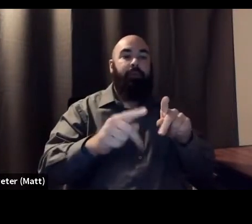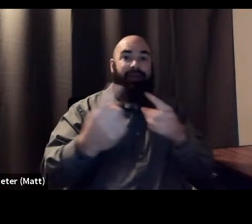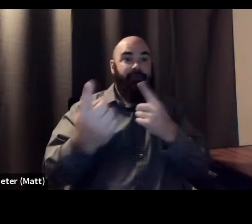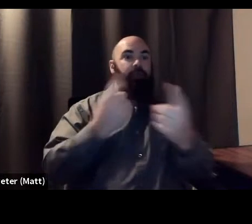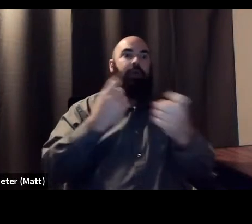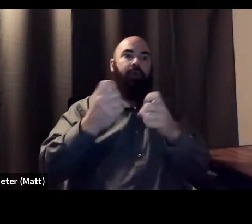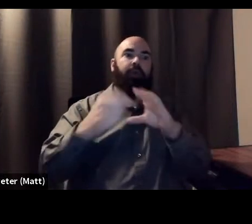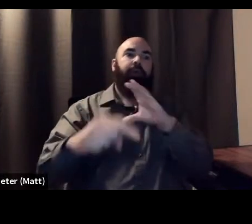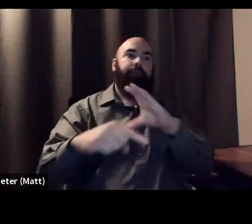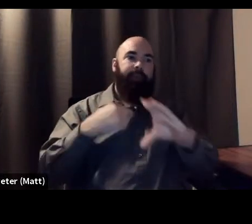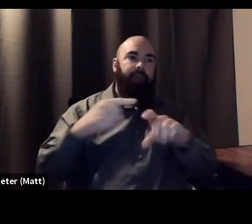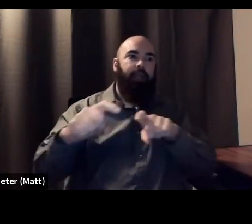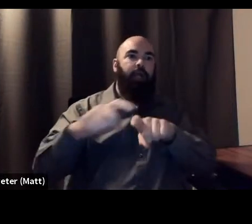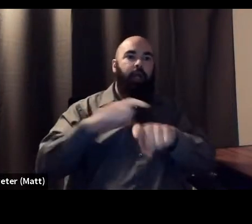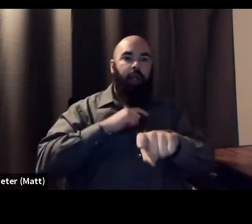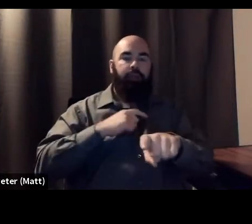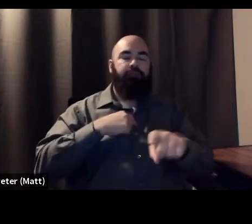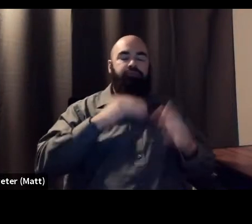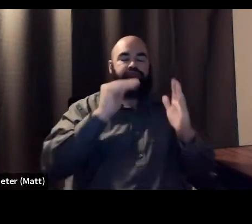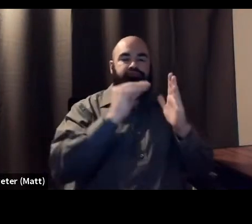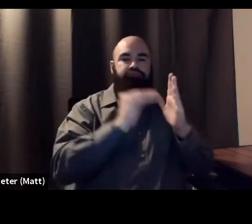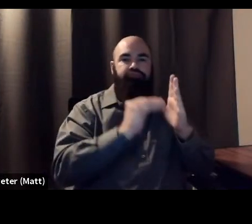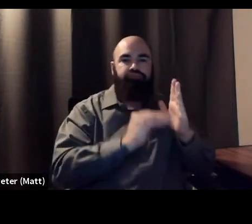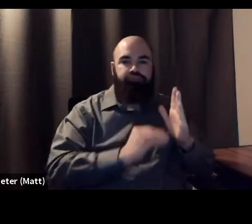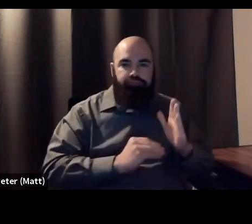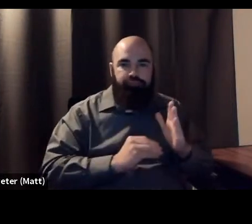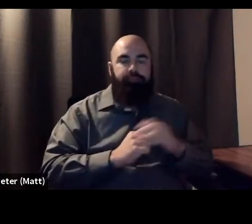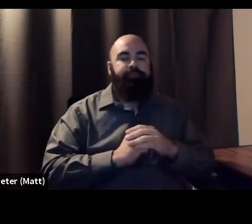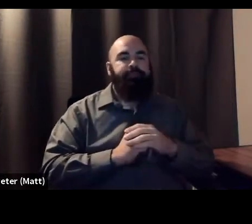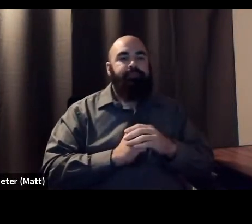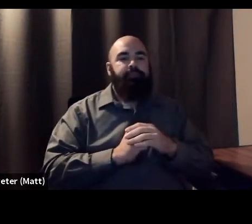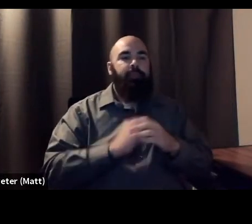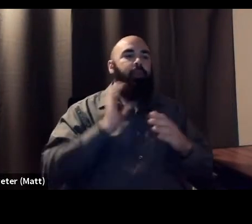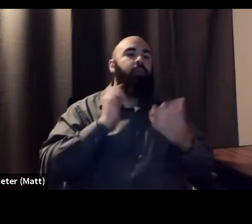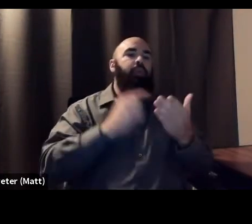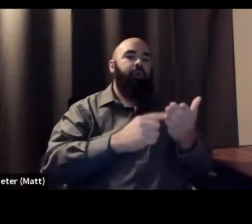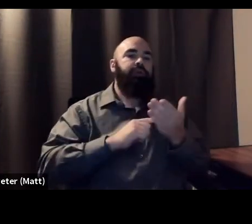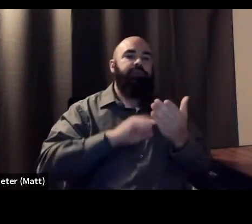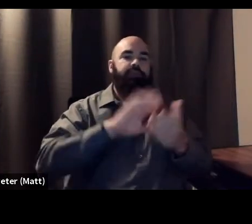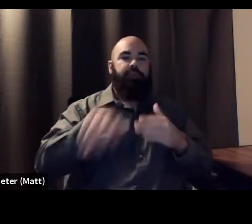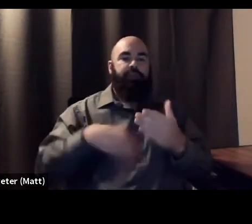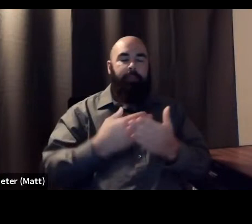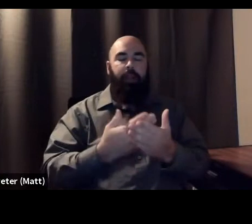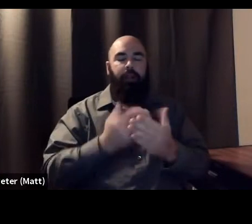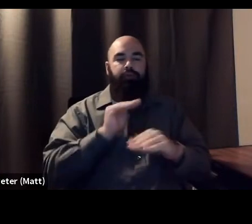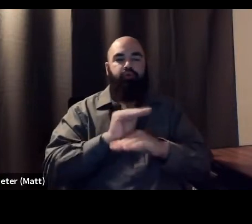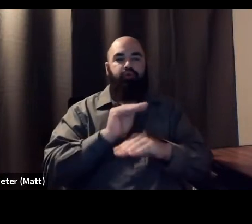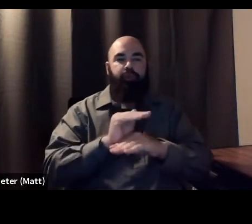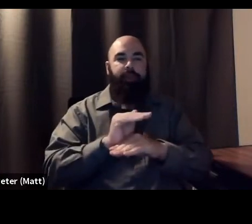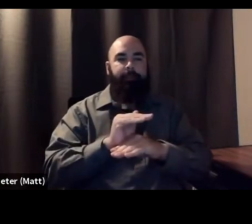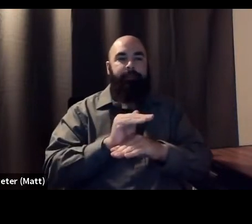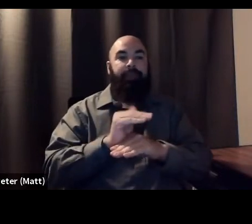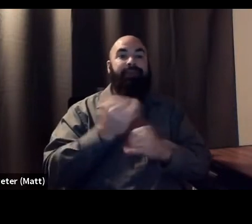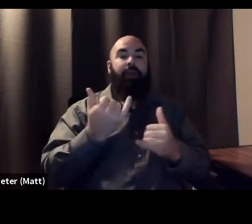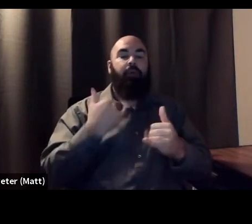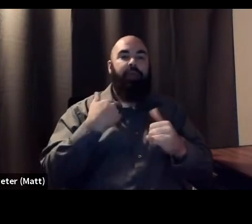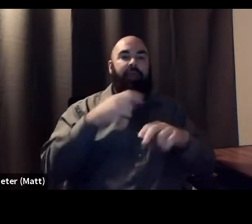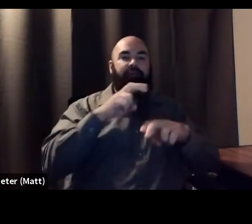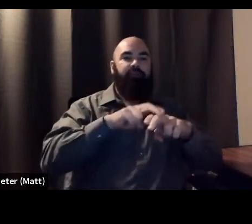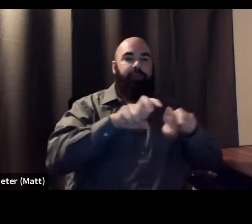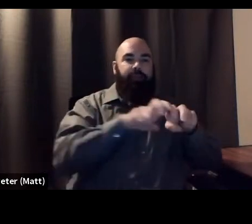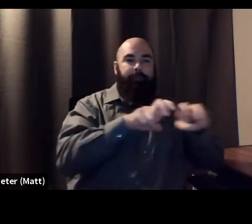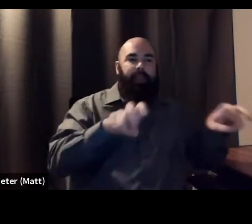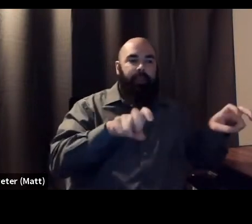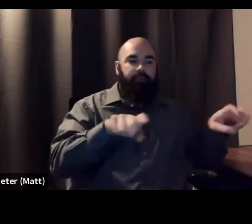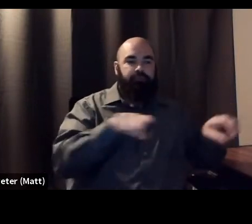forum. As I introduce each of the panelists, they're going to provide a brief introductory statement. So I'll go